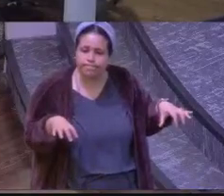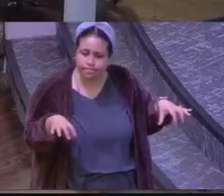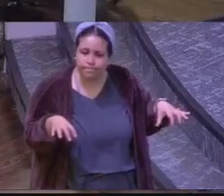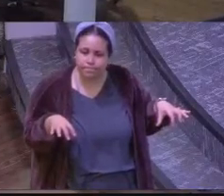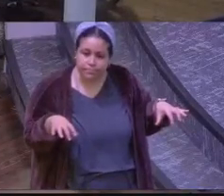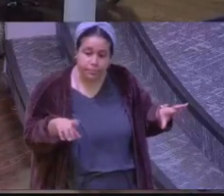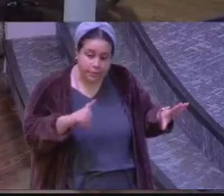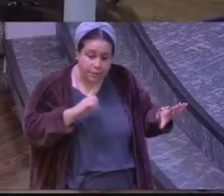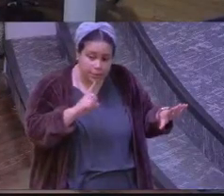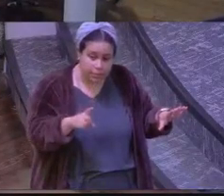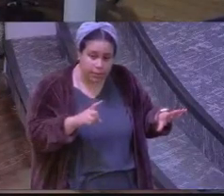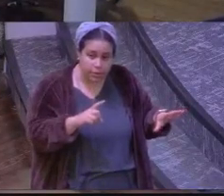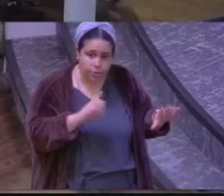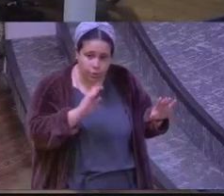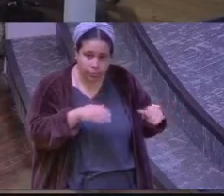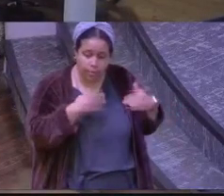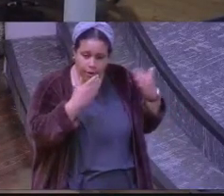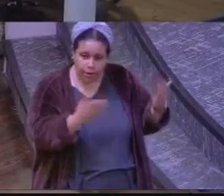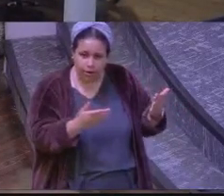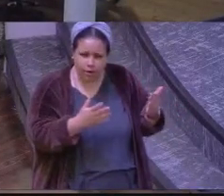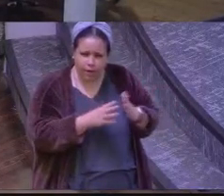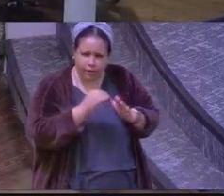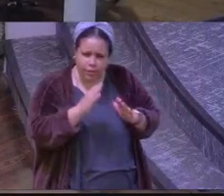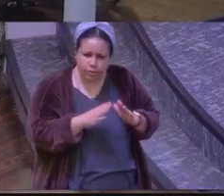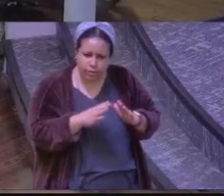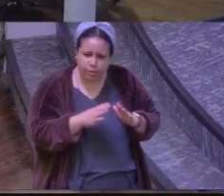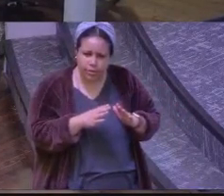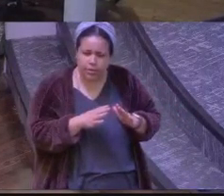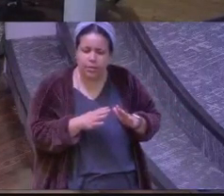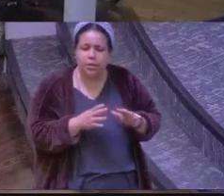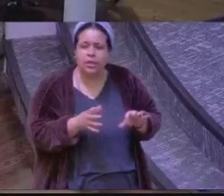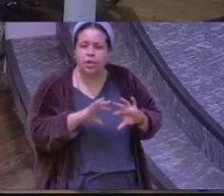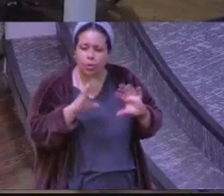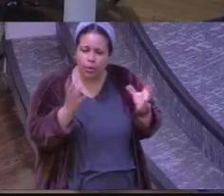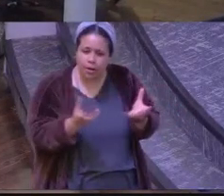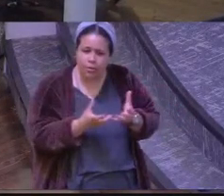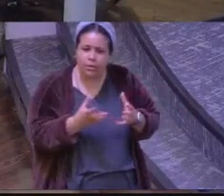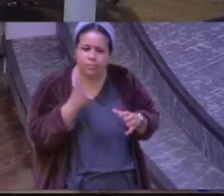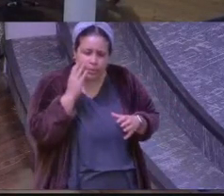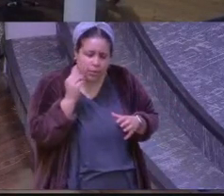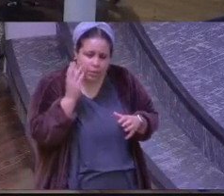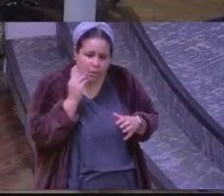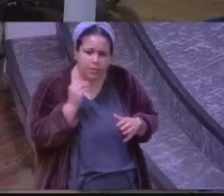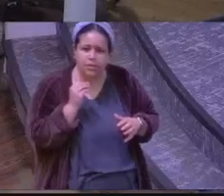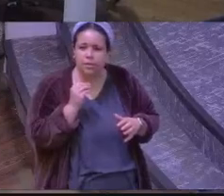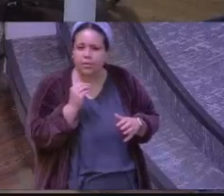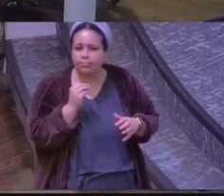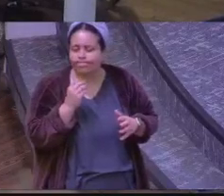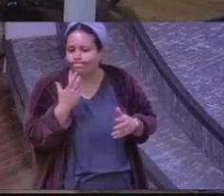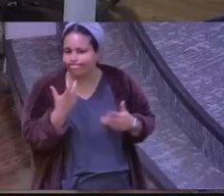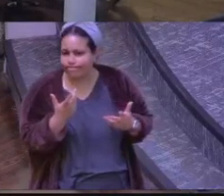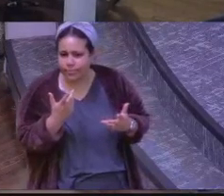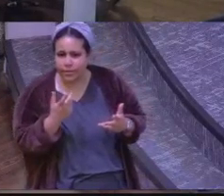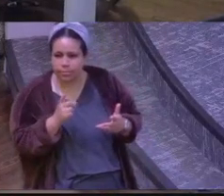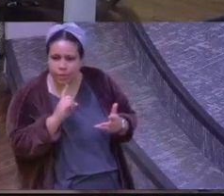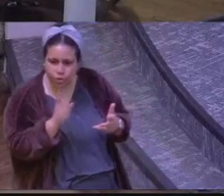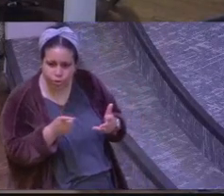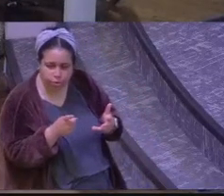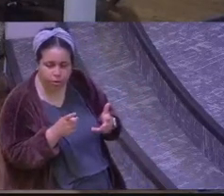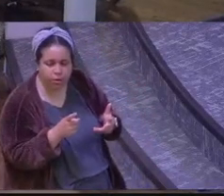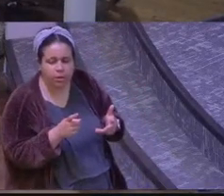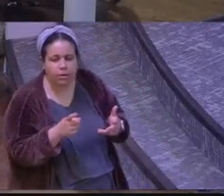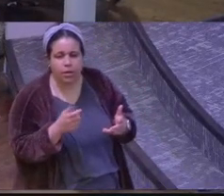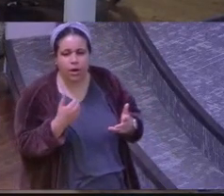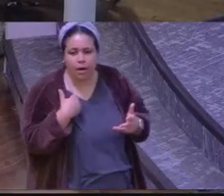to make sure that we're providing students with a well-rounded experience that not only ensures that